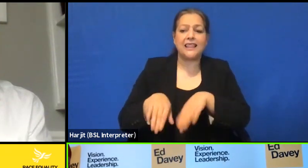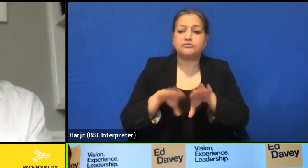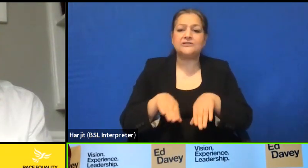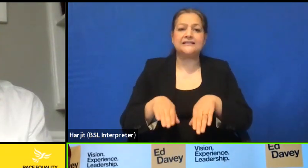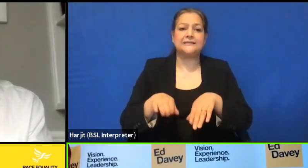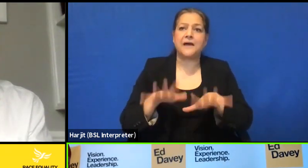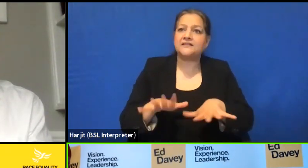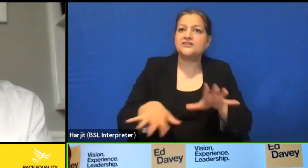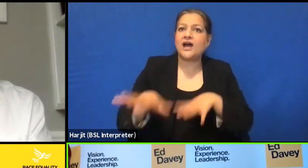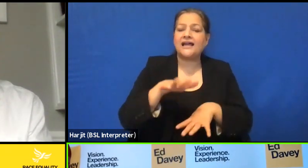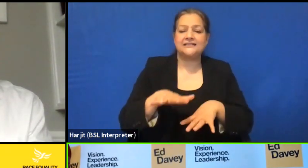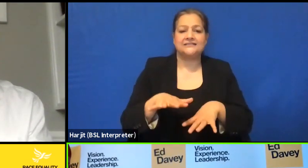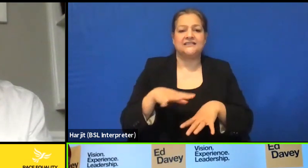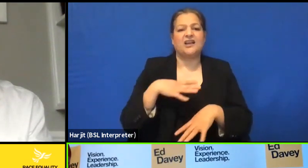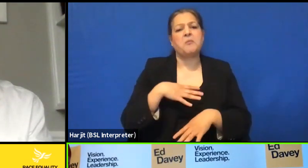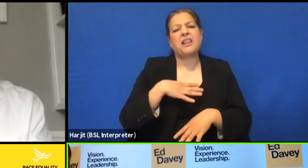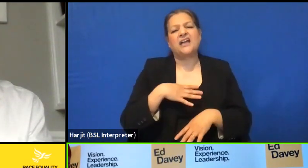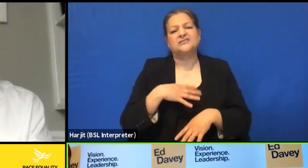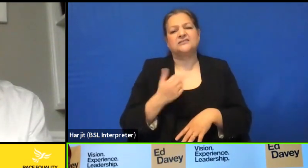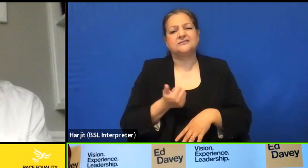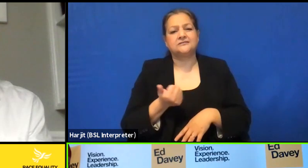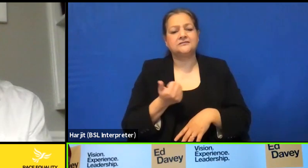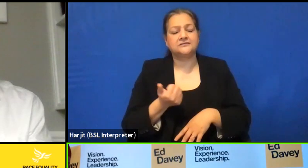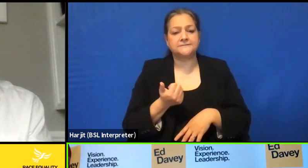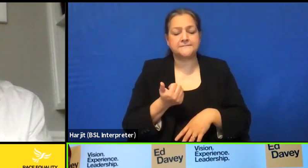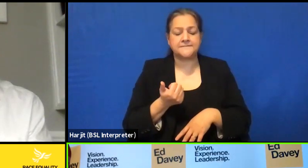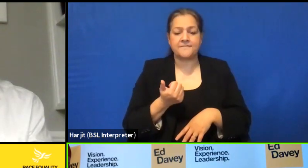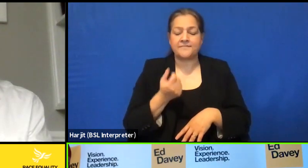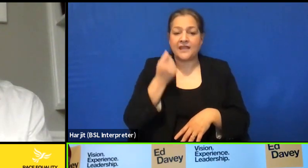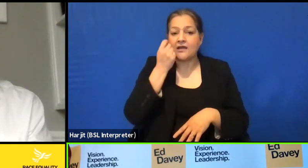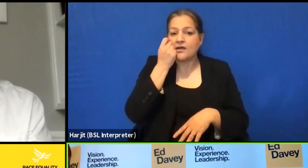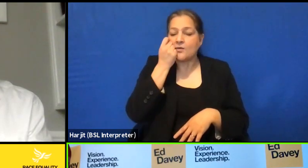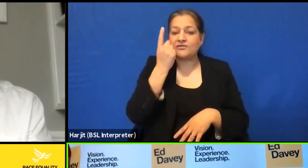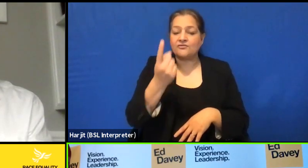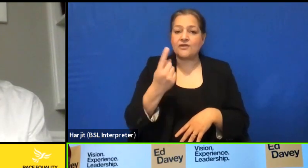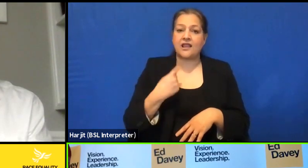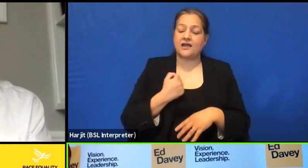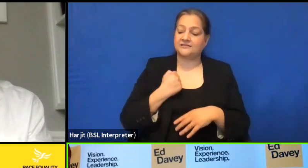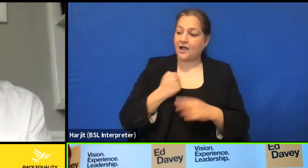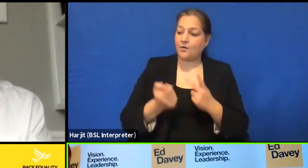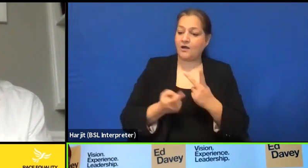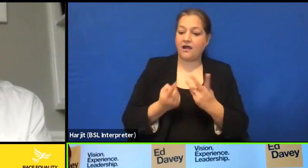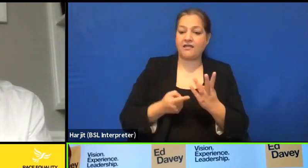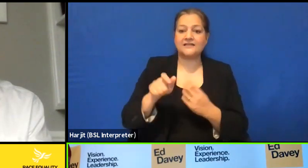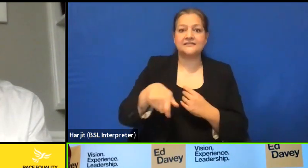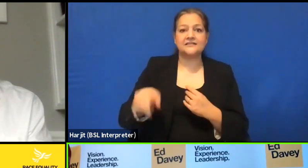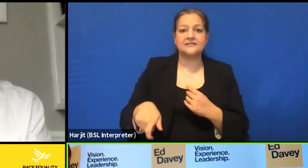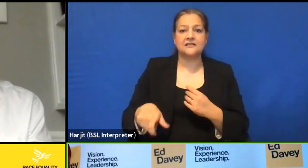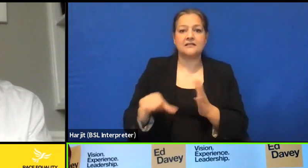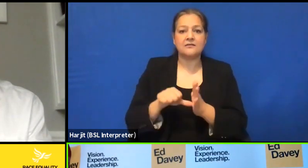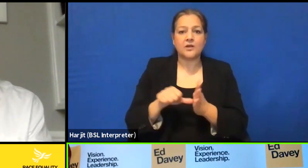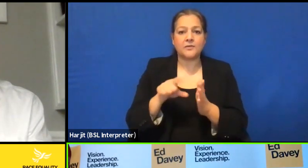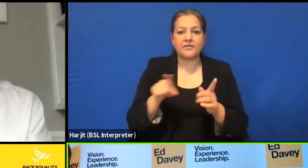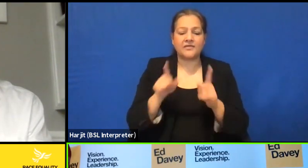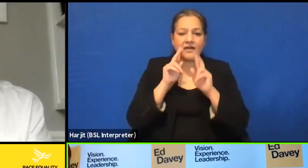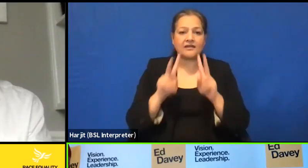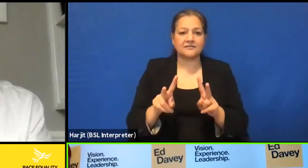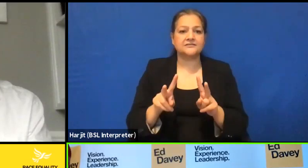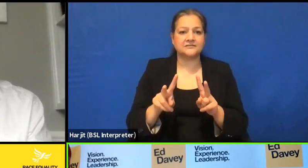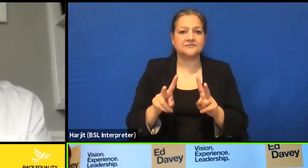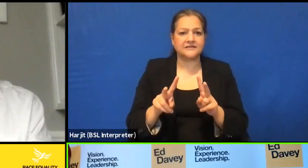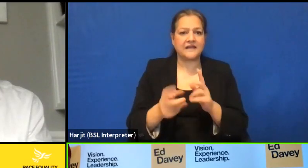think we haven't realized what our fellow citizens face and how horrible that is, how